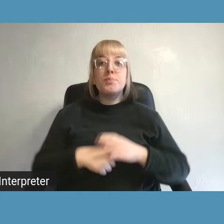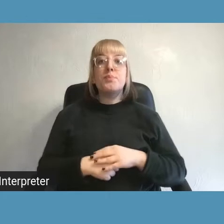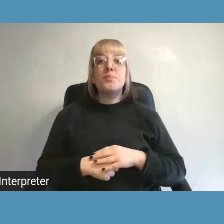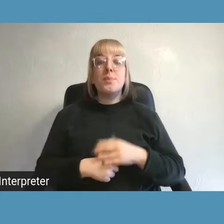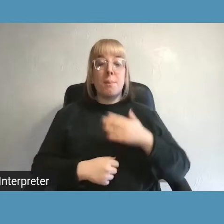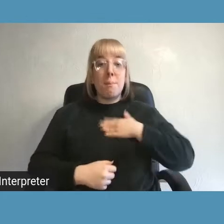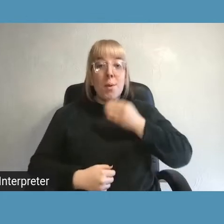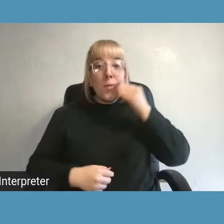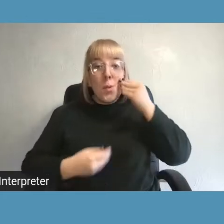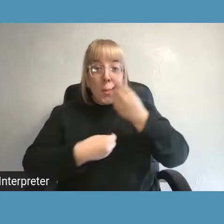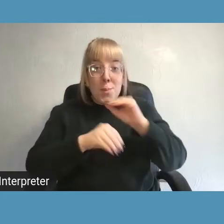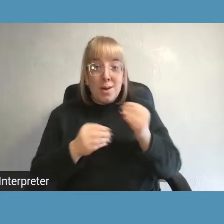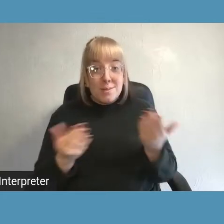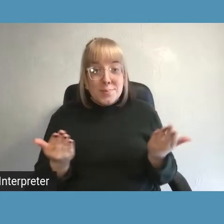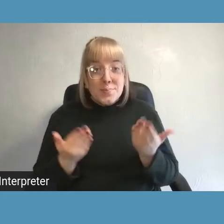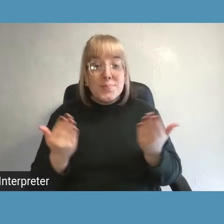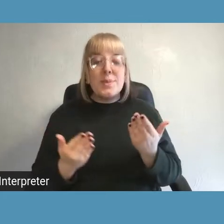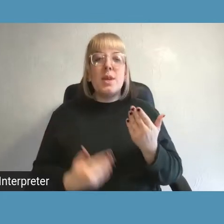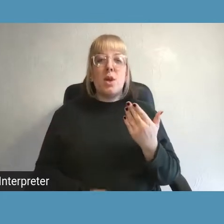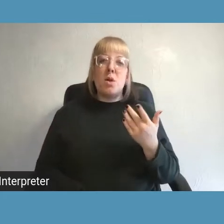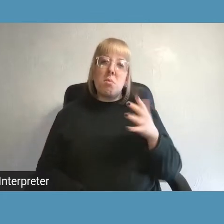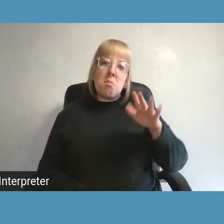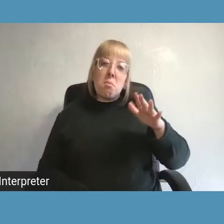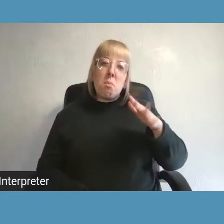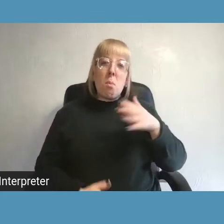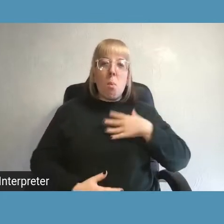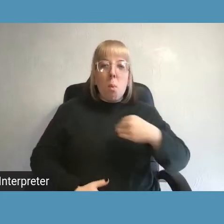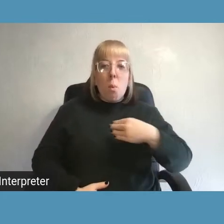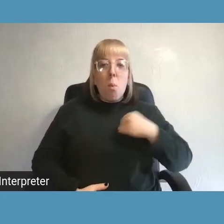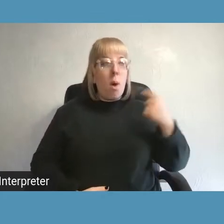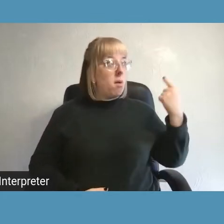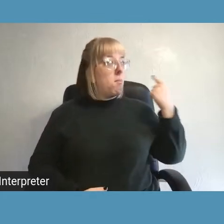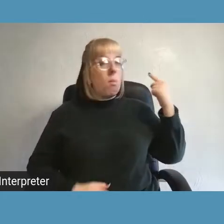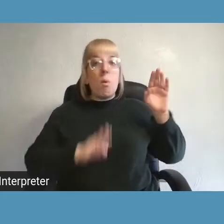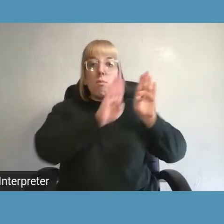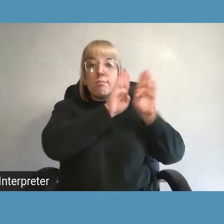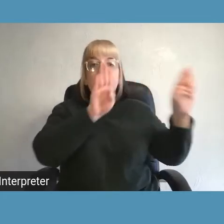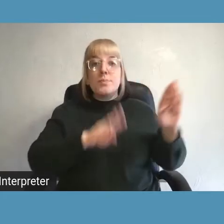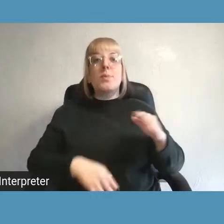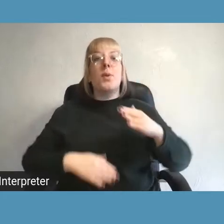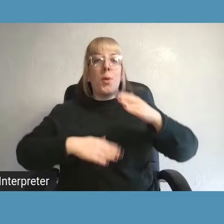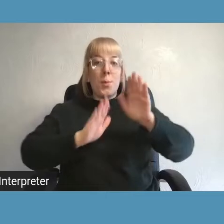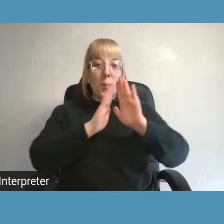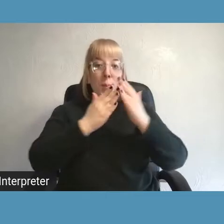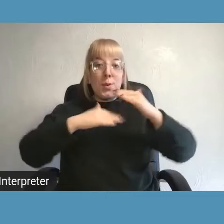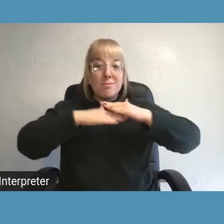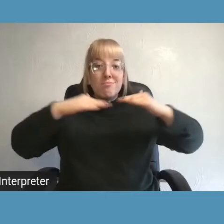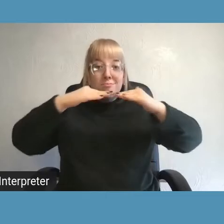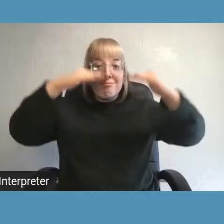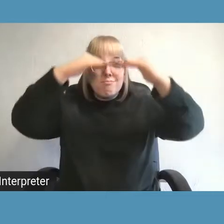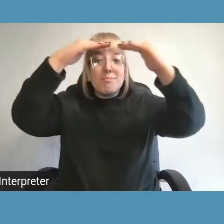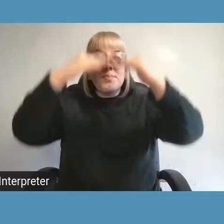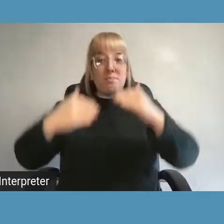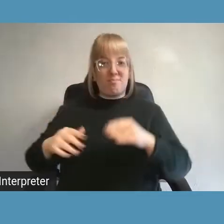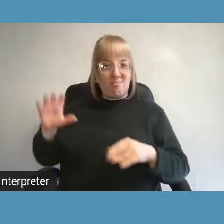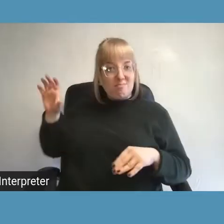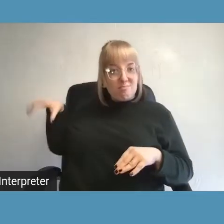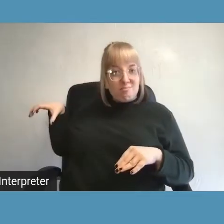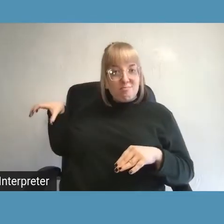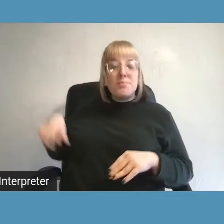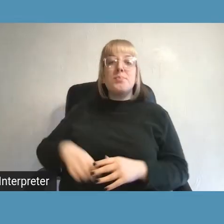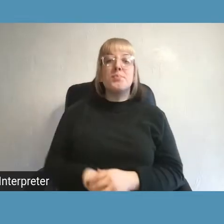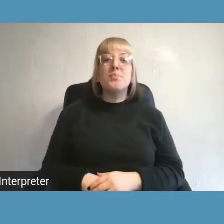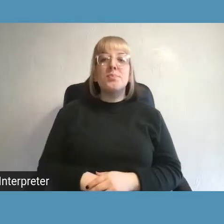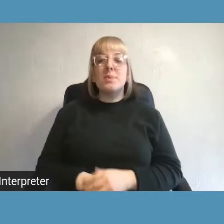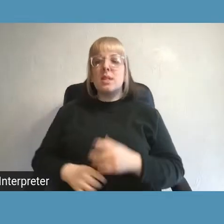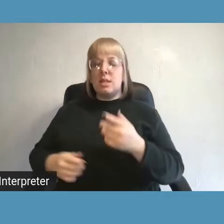me with 2 windows and a bookcase. In this era of virtual meetings, when digital spaces may substitute for